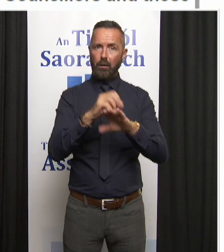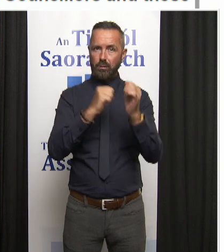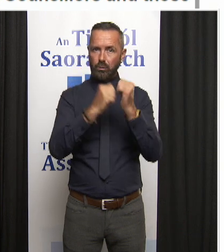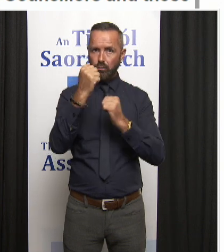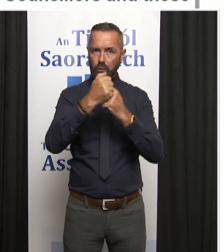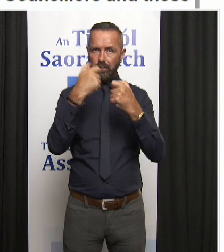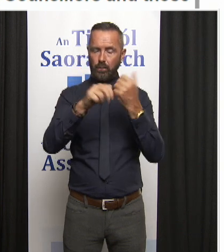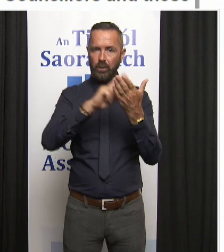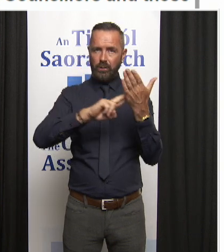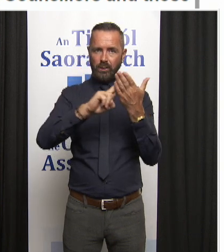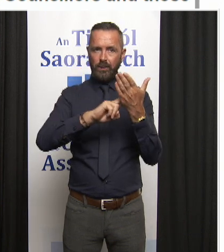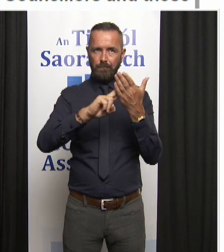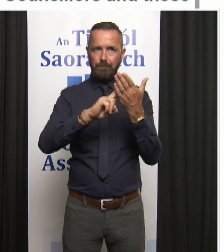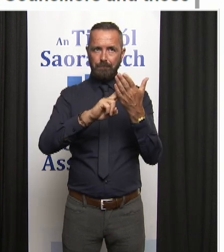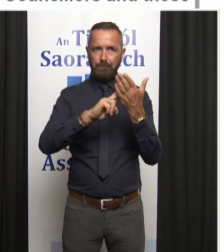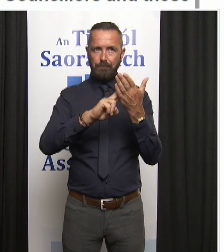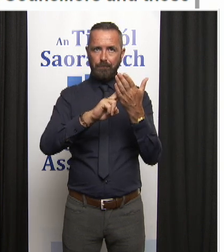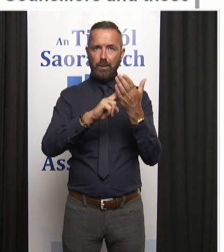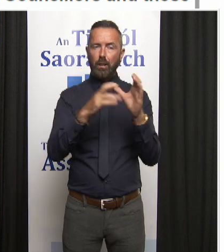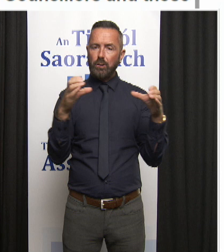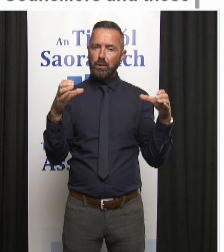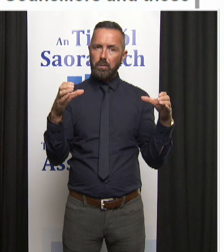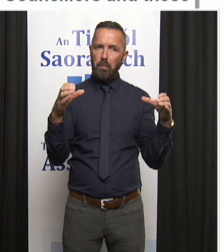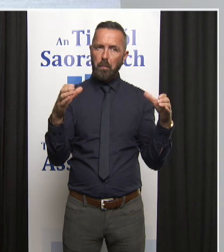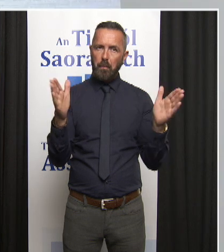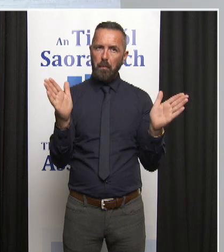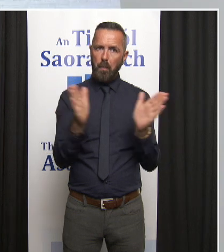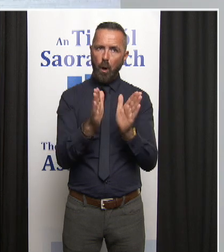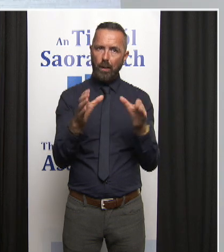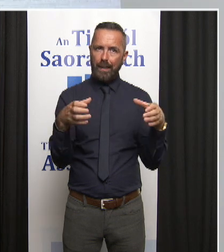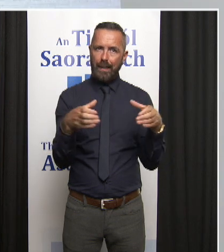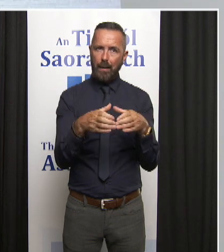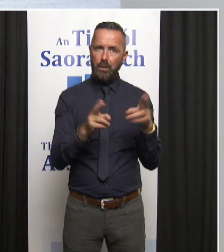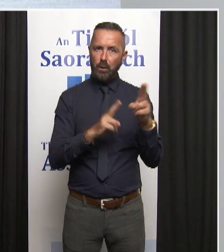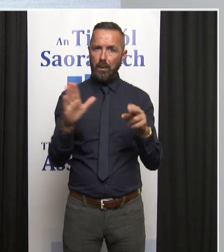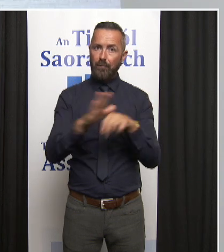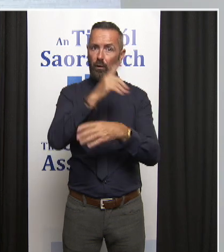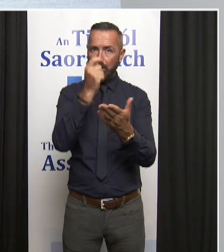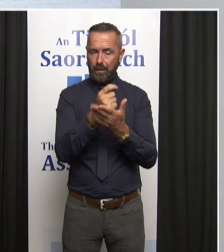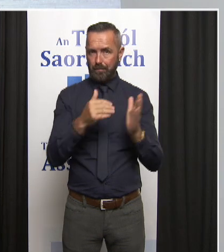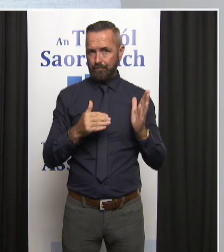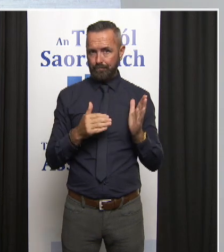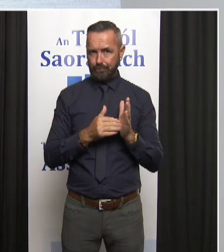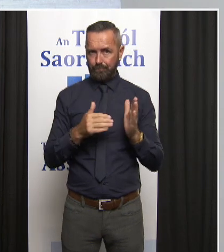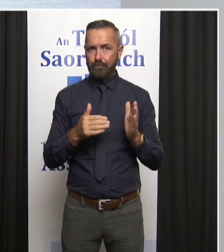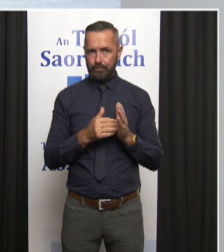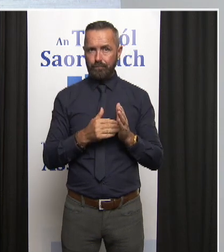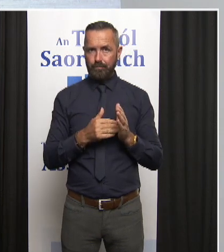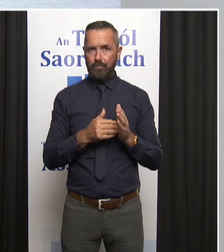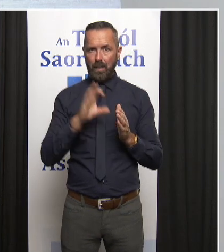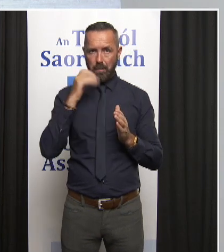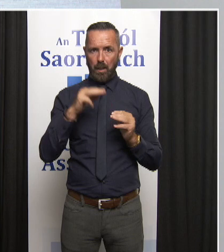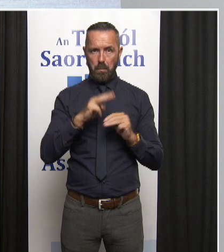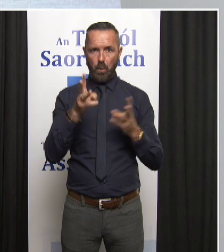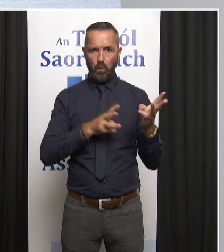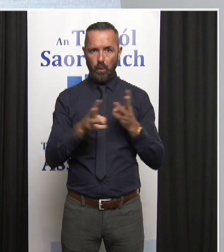chosen. So a smaller cabinet should be, if it was going to be a smaller cabinet, they should be full-time. There are larger